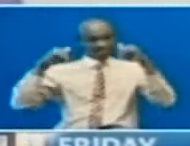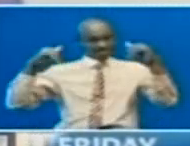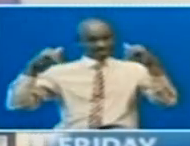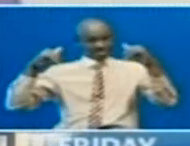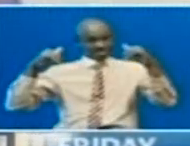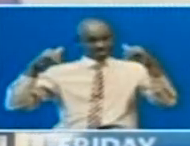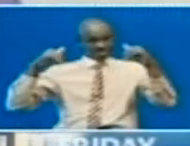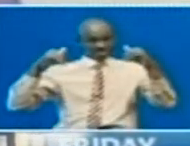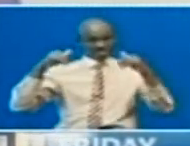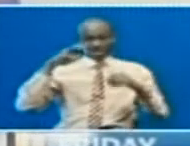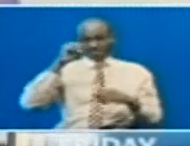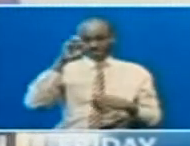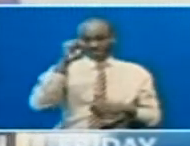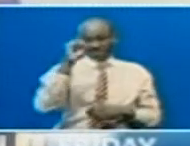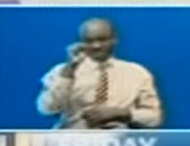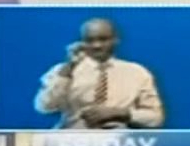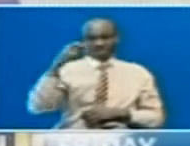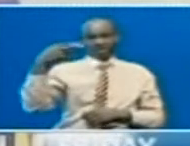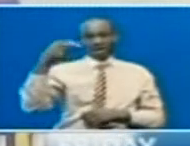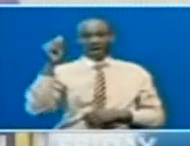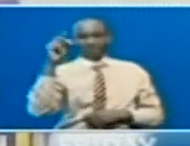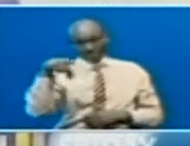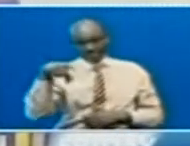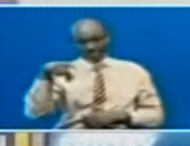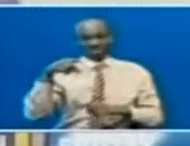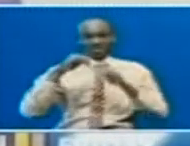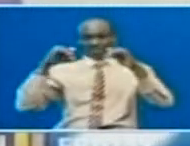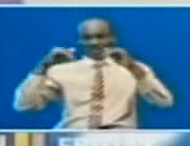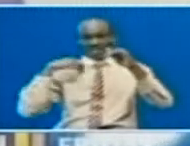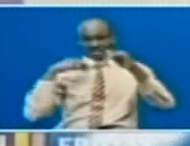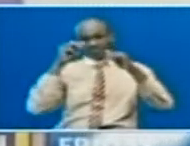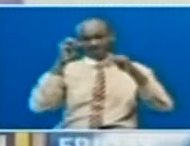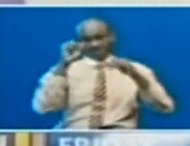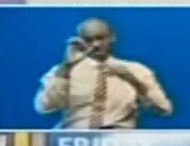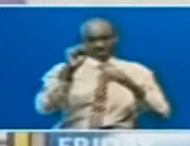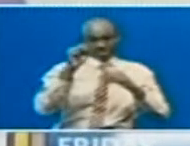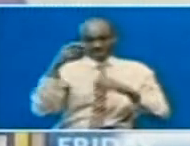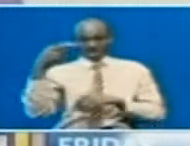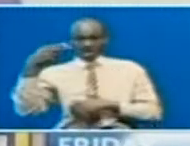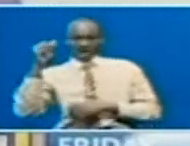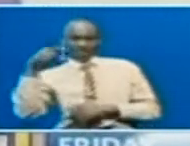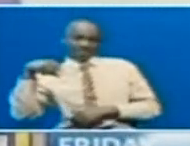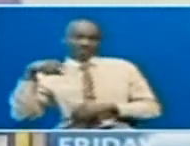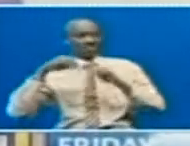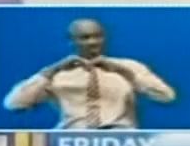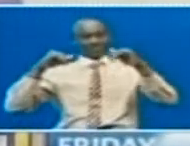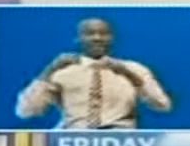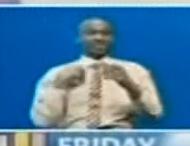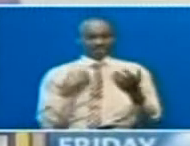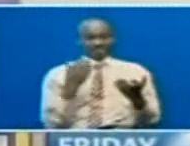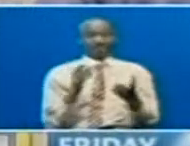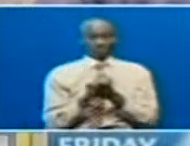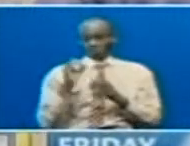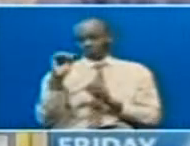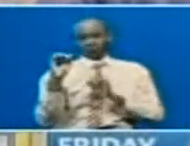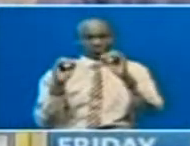uh-huh. not as sh. We uh-huh. say mishap, mishap. Okay. So okay. S on its own, uh-huh. H on its own. Just okay.